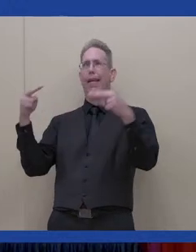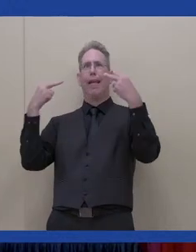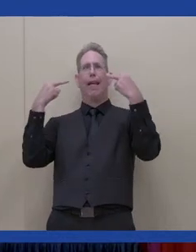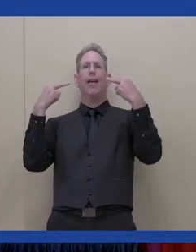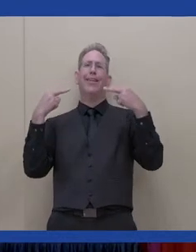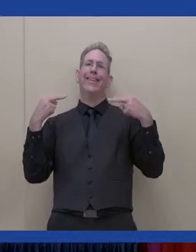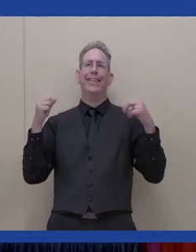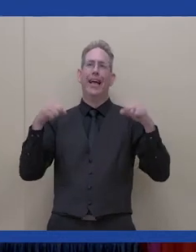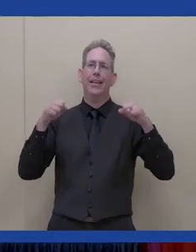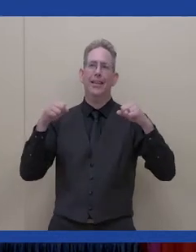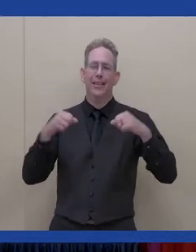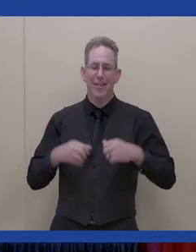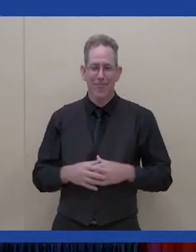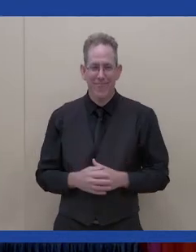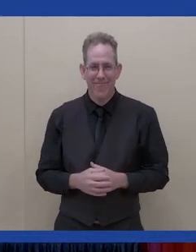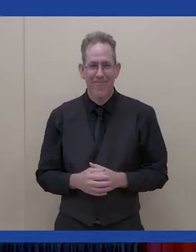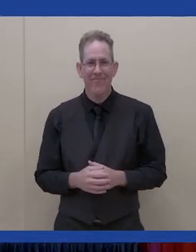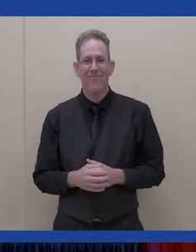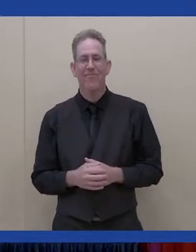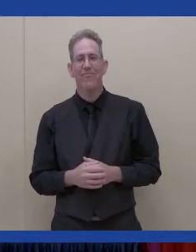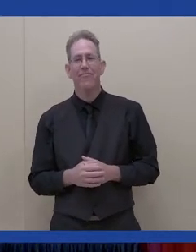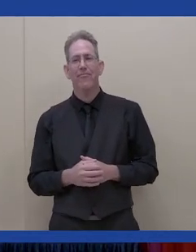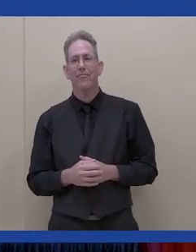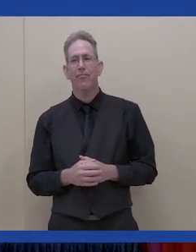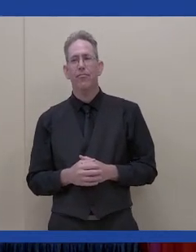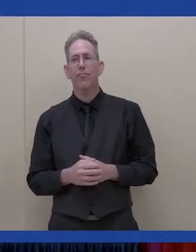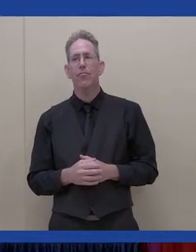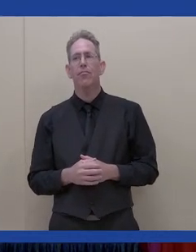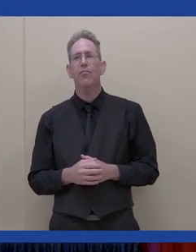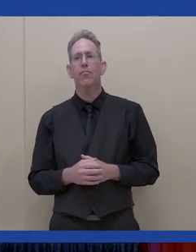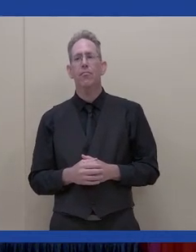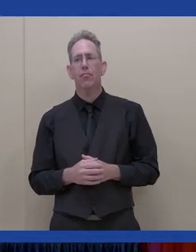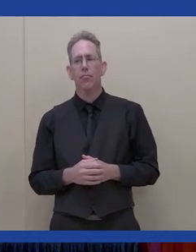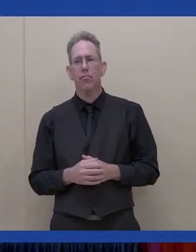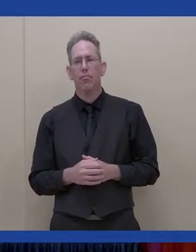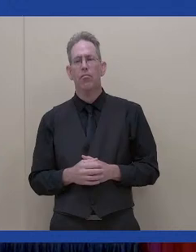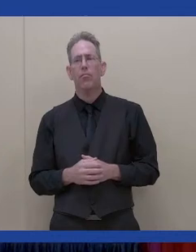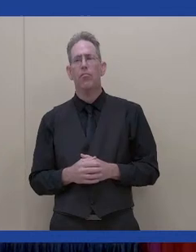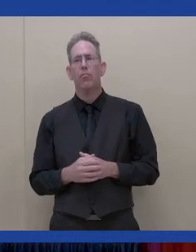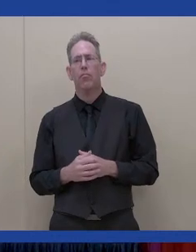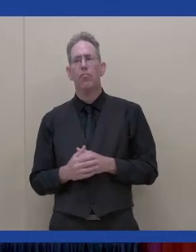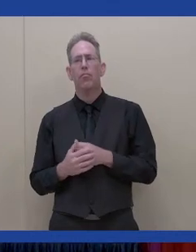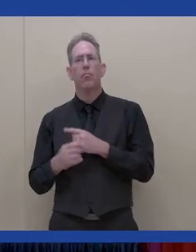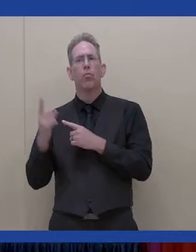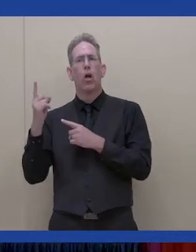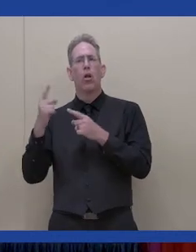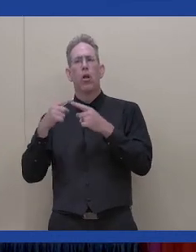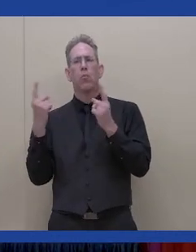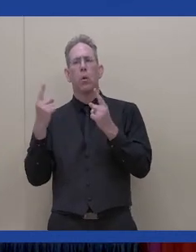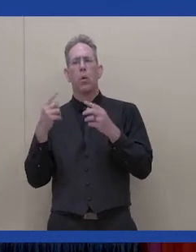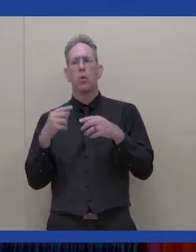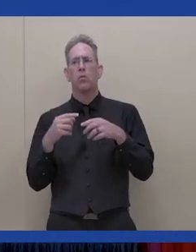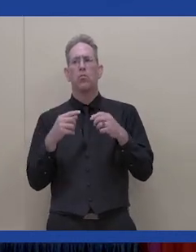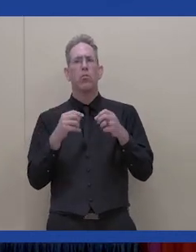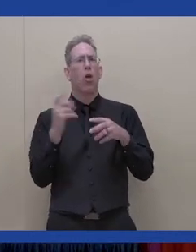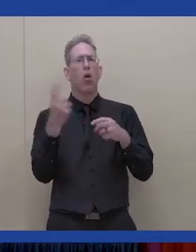10 ayes, 2 nays. And the motion carries. Congratulations, City Council President